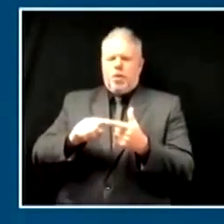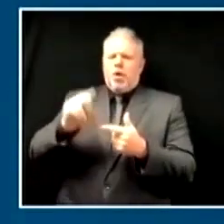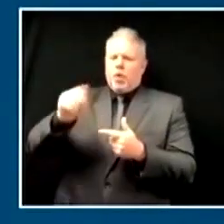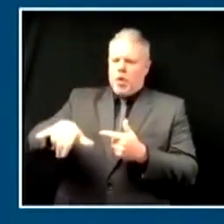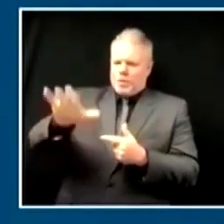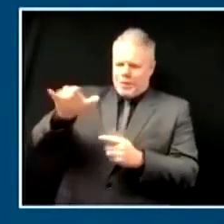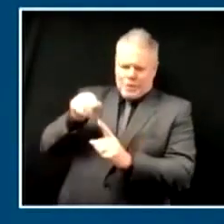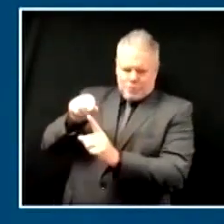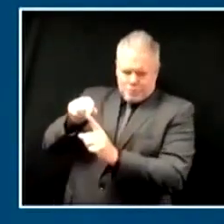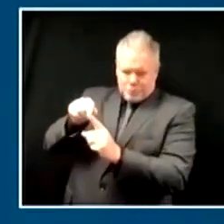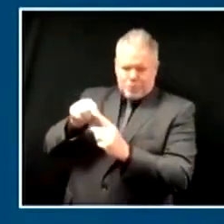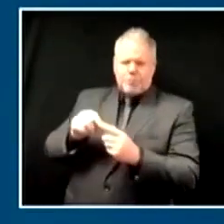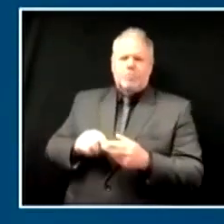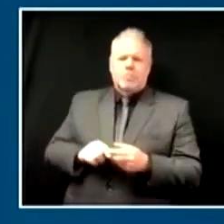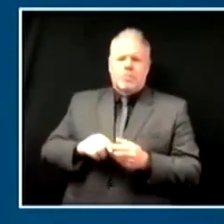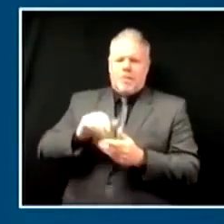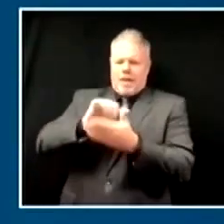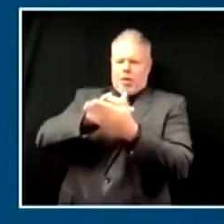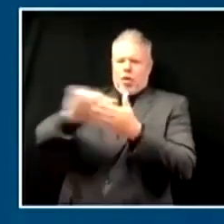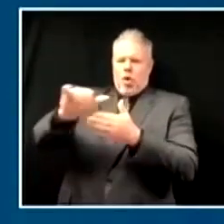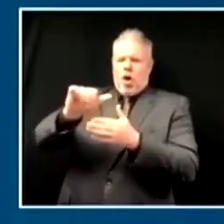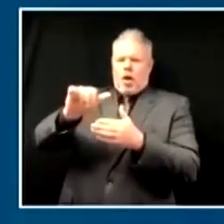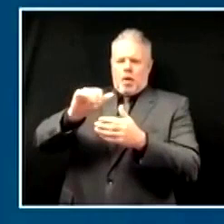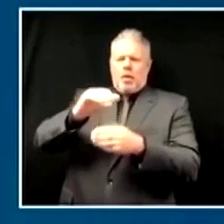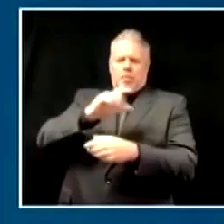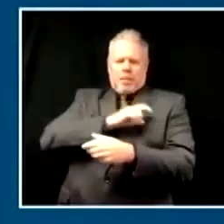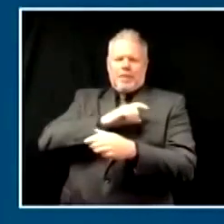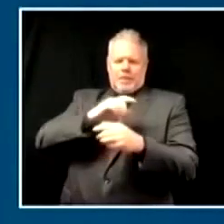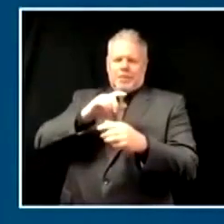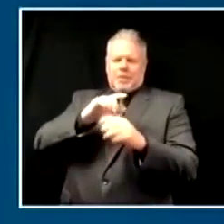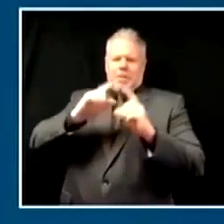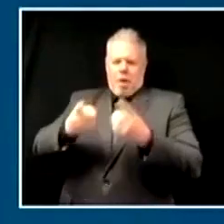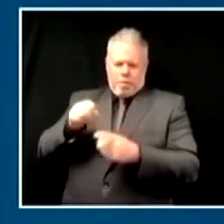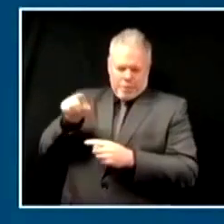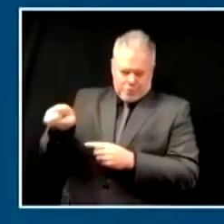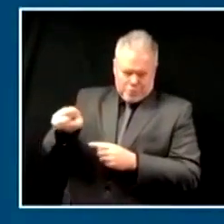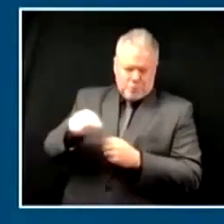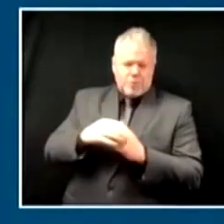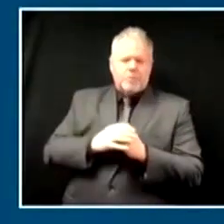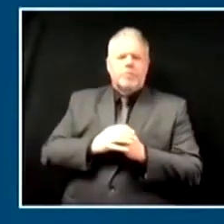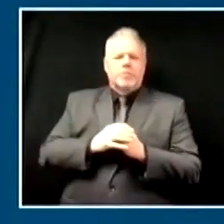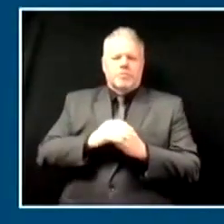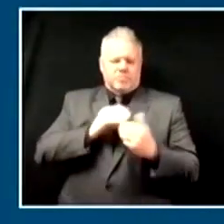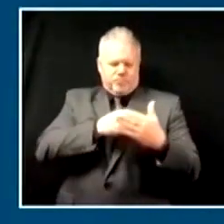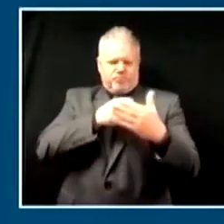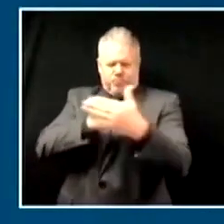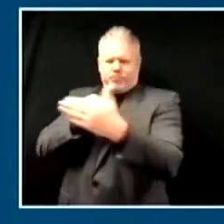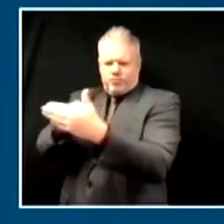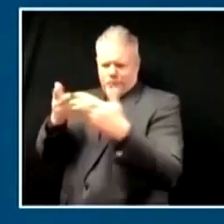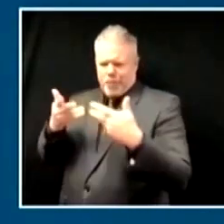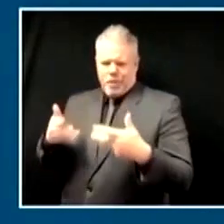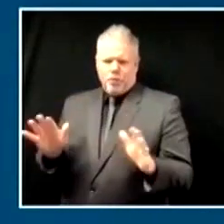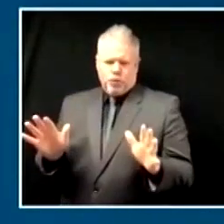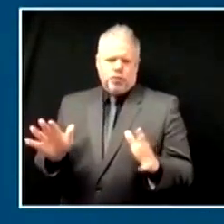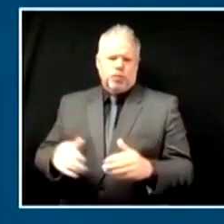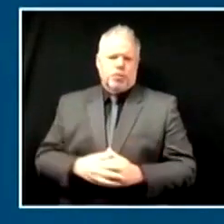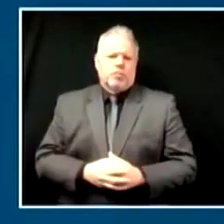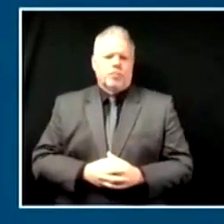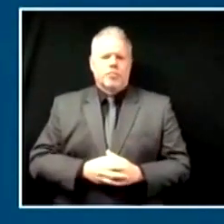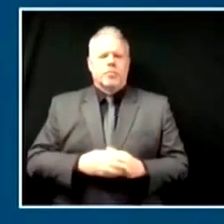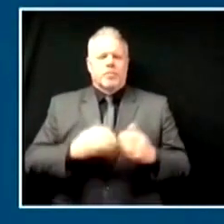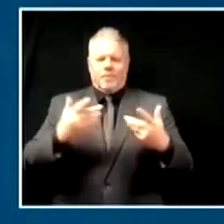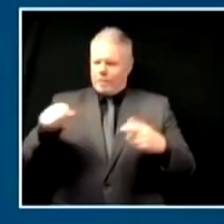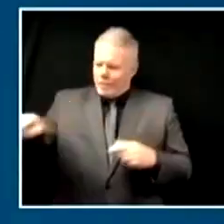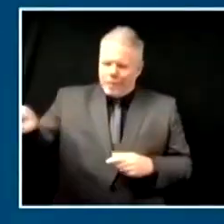its pattern of using excessive force and making false arrests against New Yorkers during largely